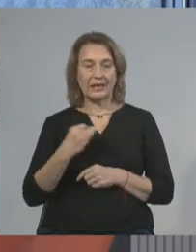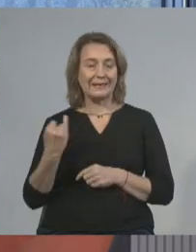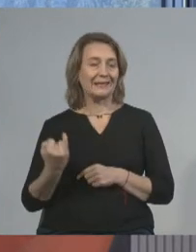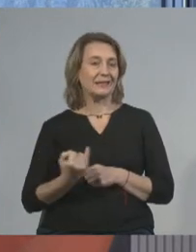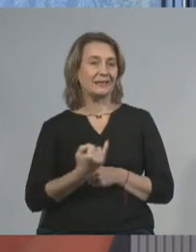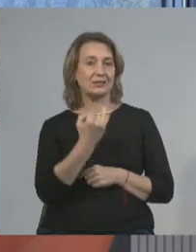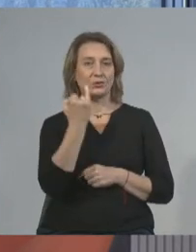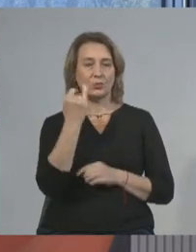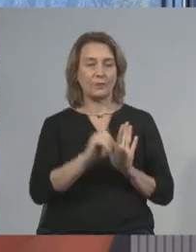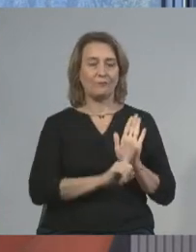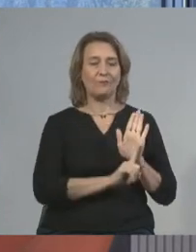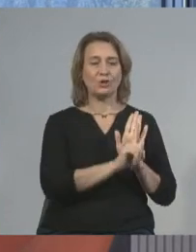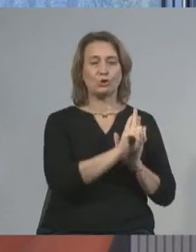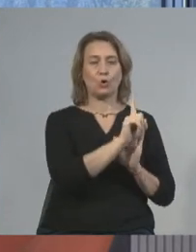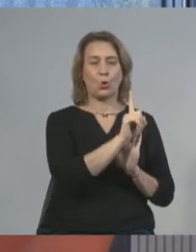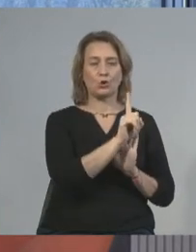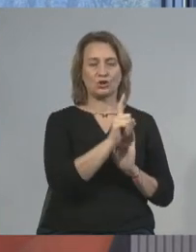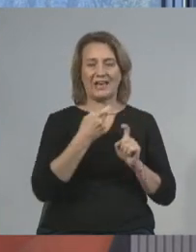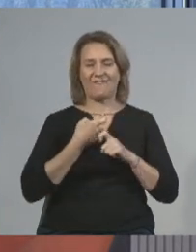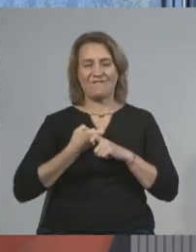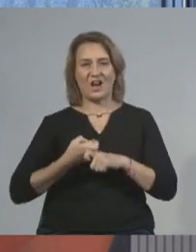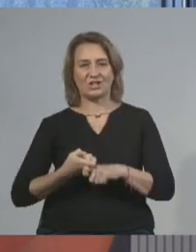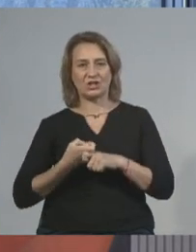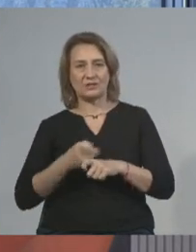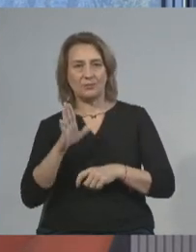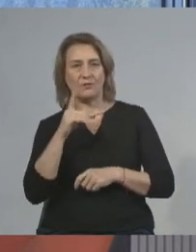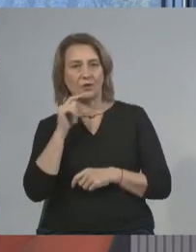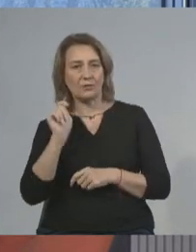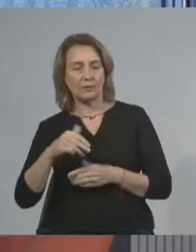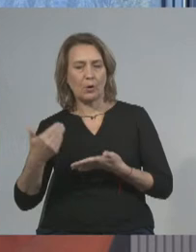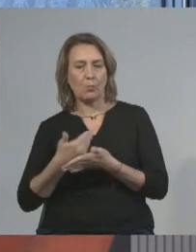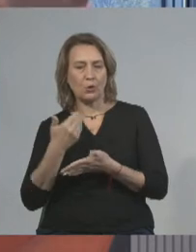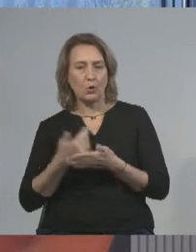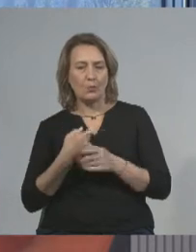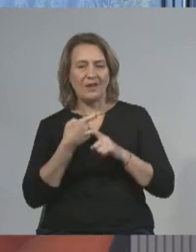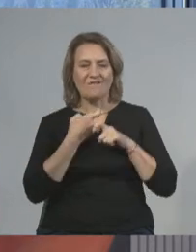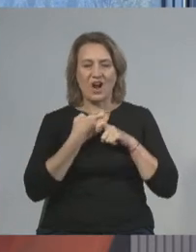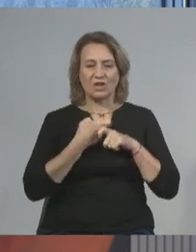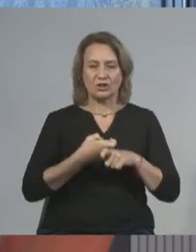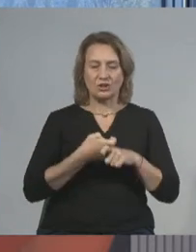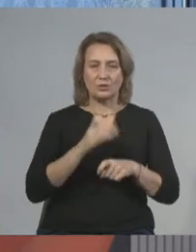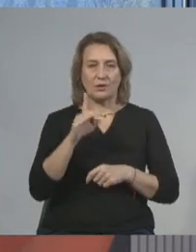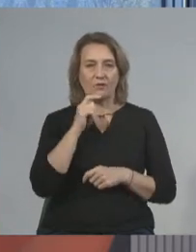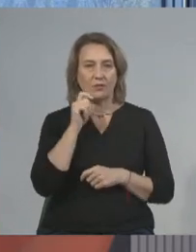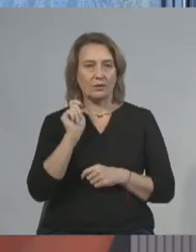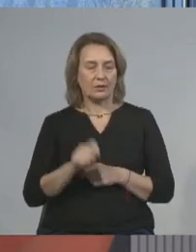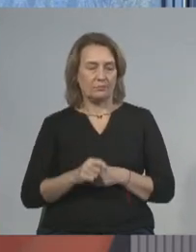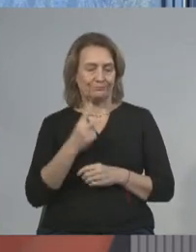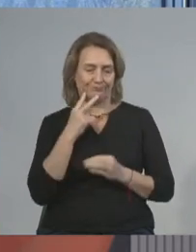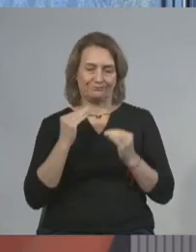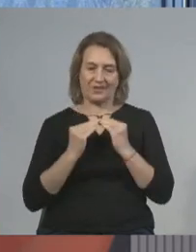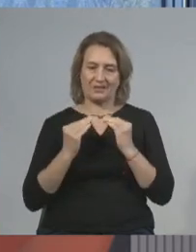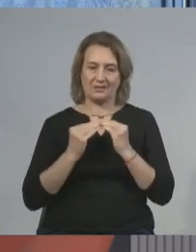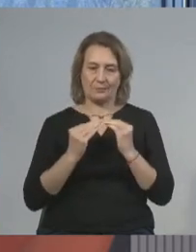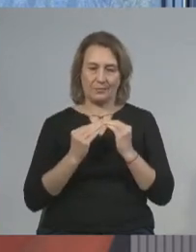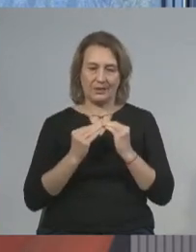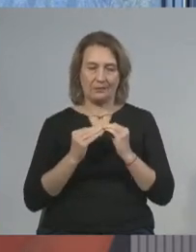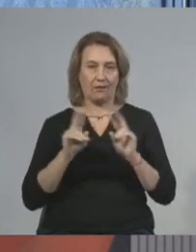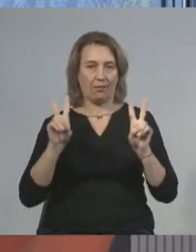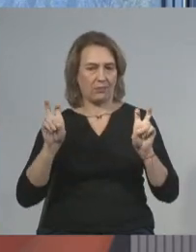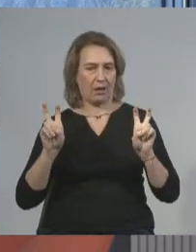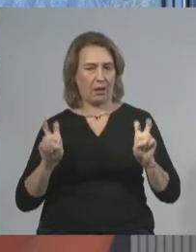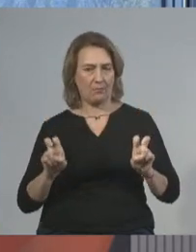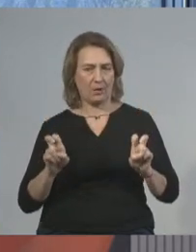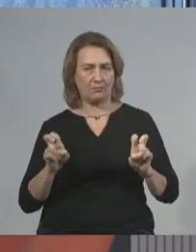state this is a story about fascism uh rewarding ukraine this is a stable topic